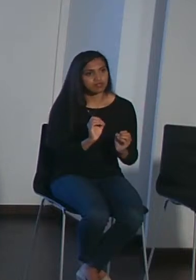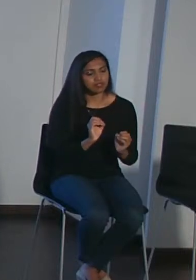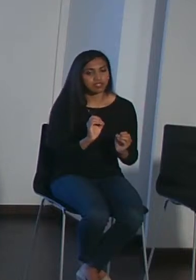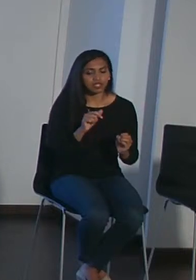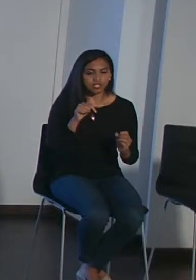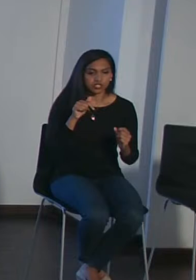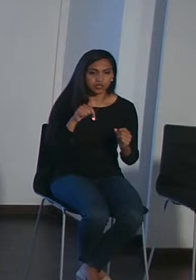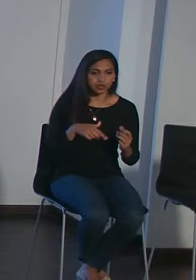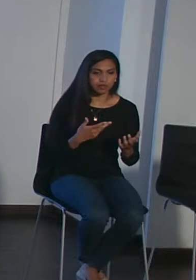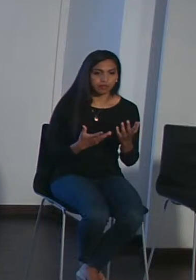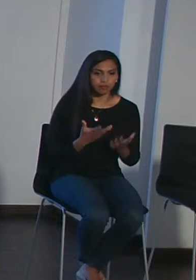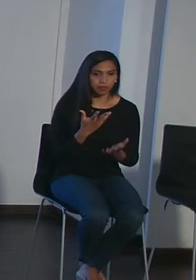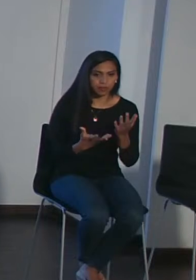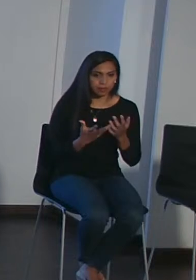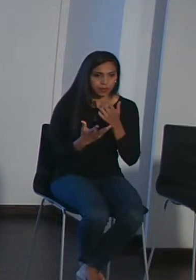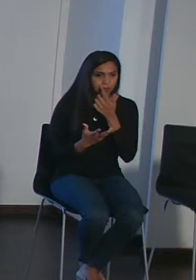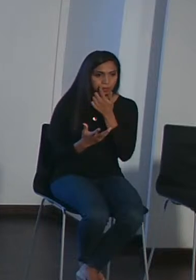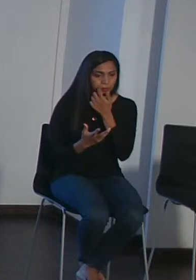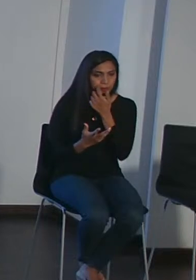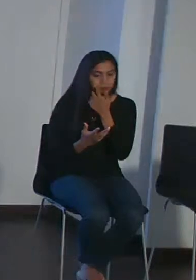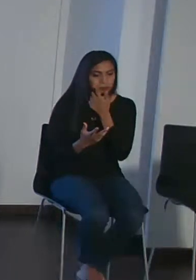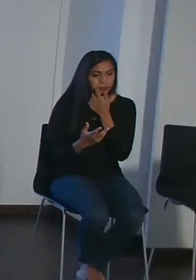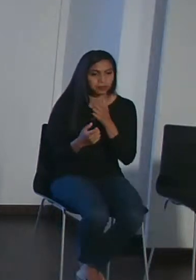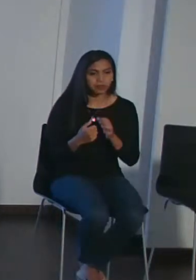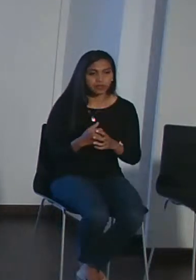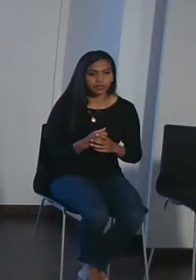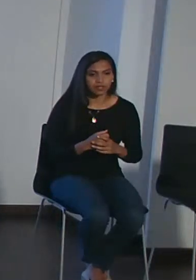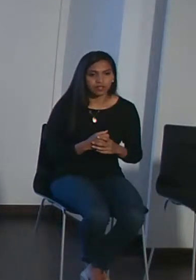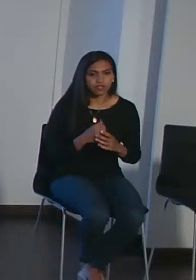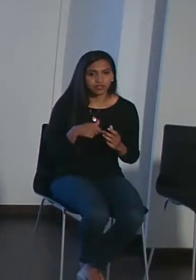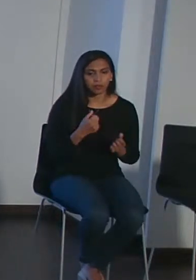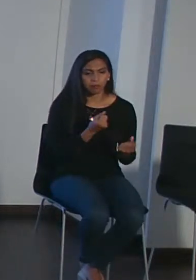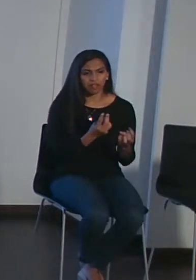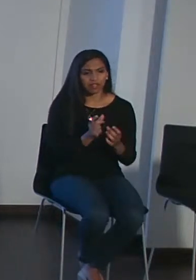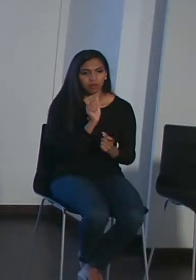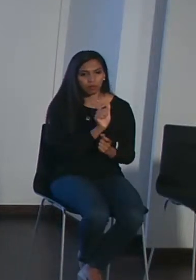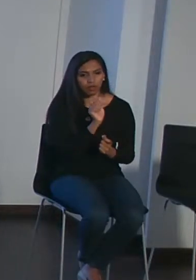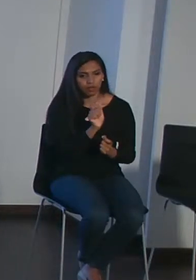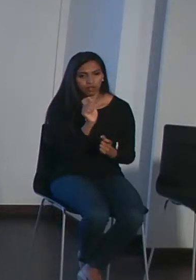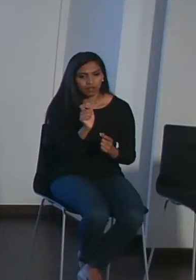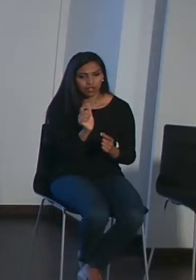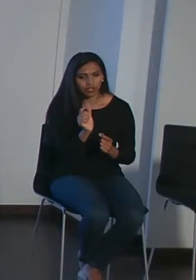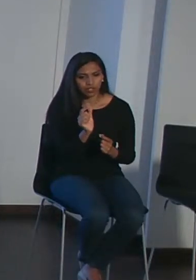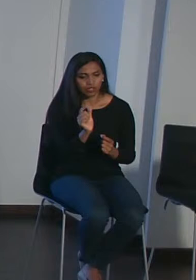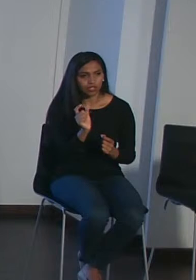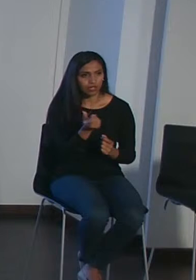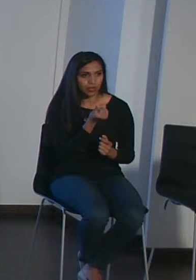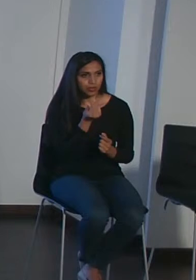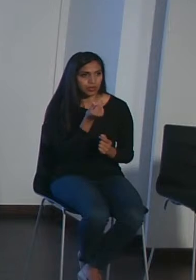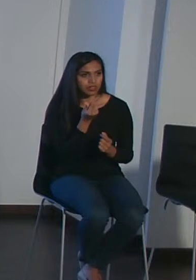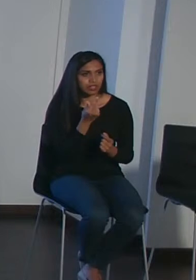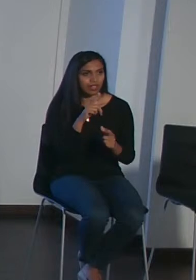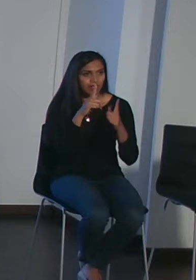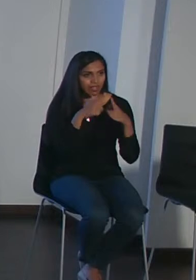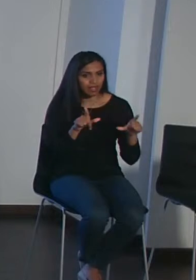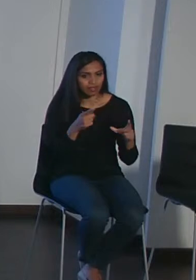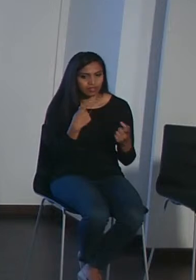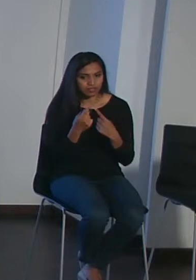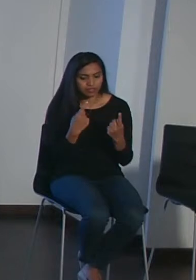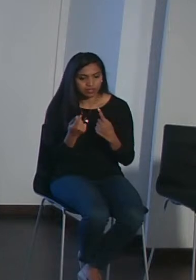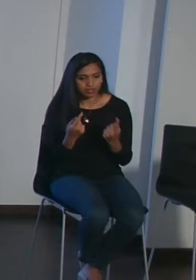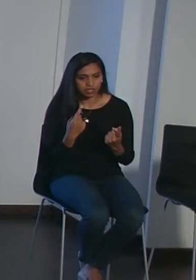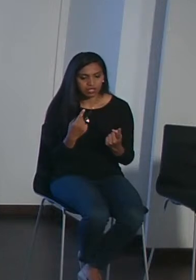So subversion was an easy way. So I just chose another poem that she talked about language, and it's